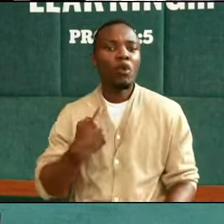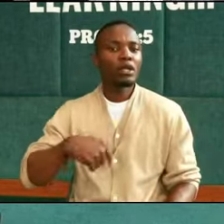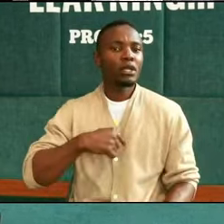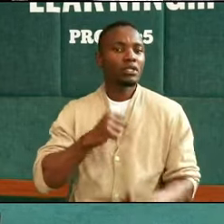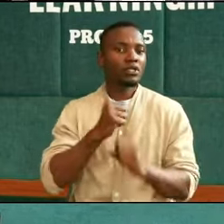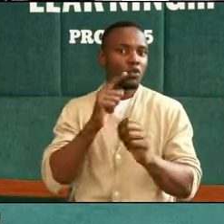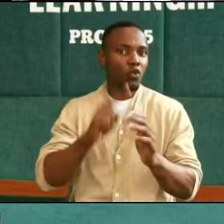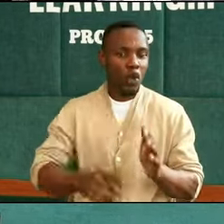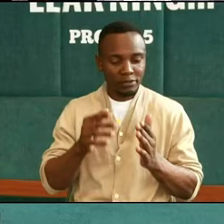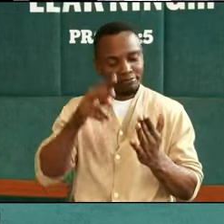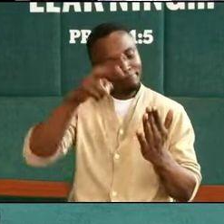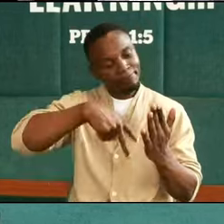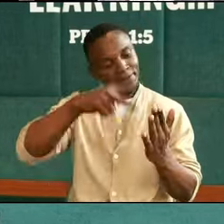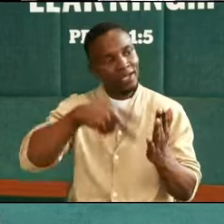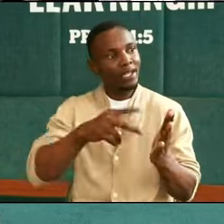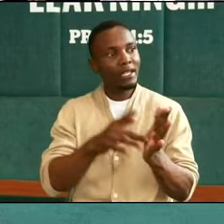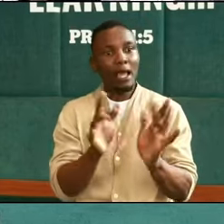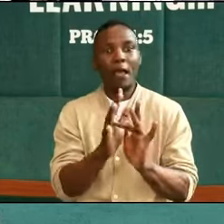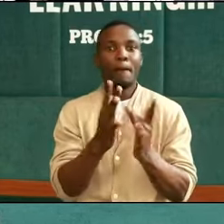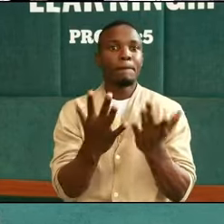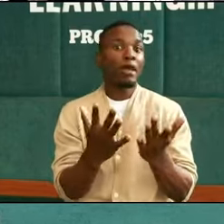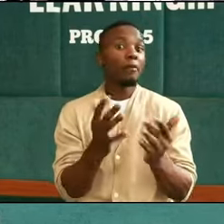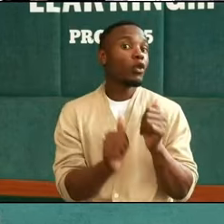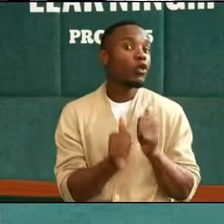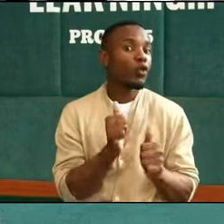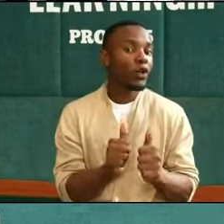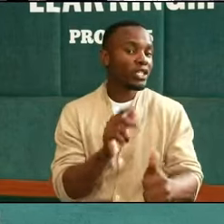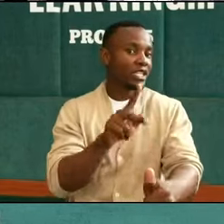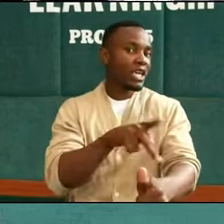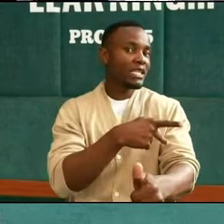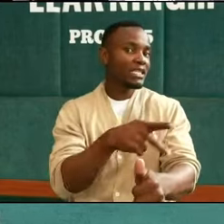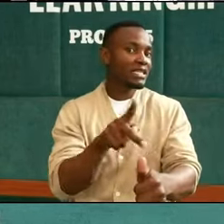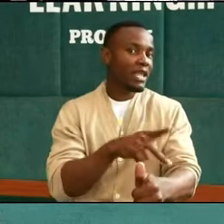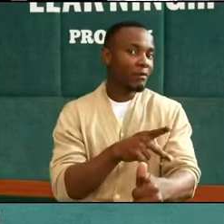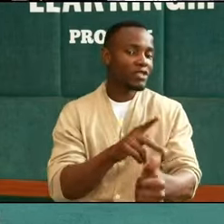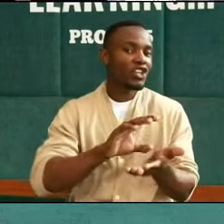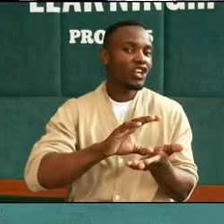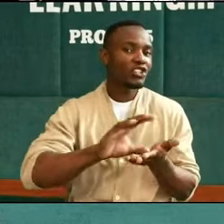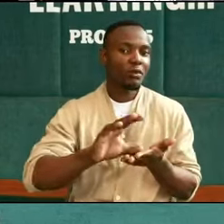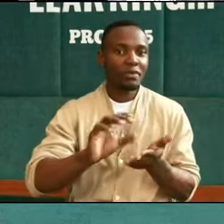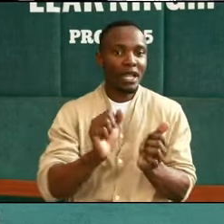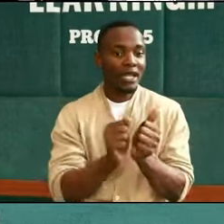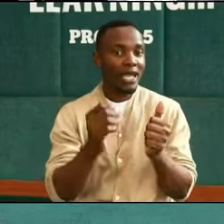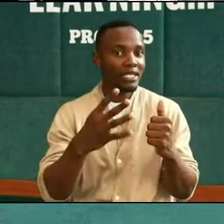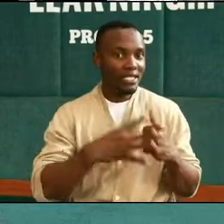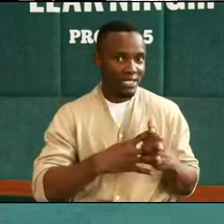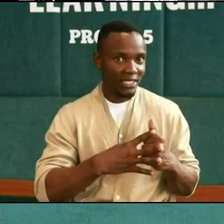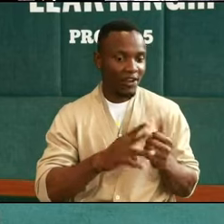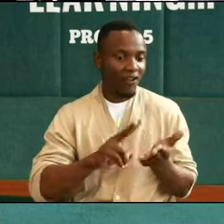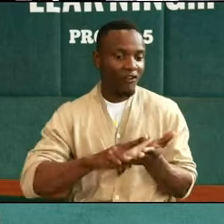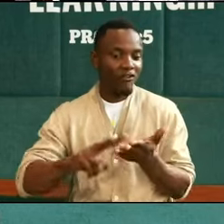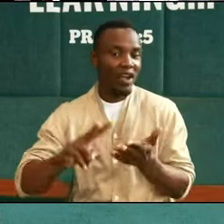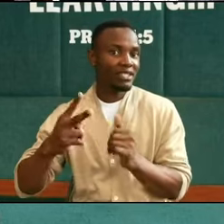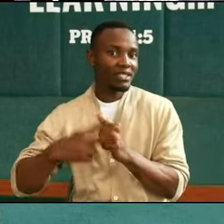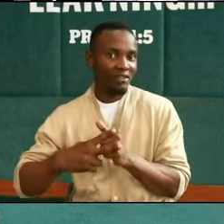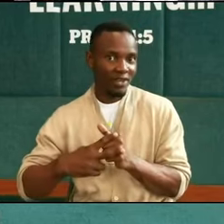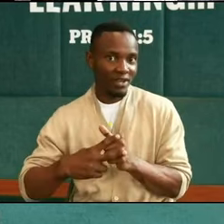to our Bibles, to the book of Psalms, chapter 19, verse